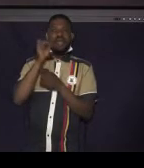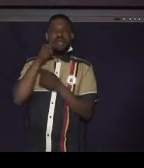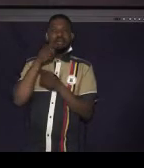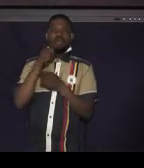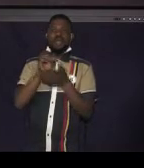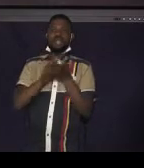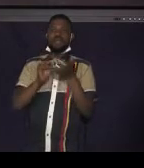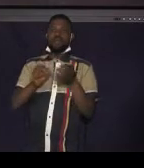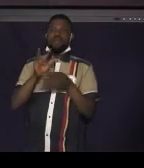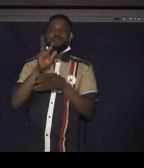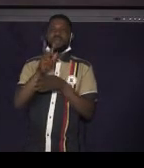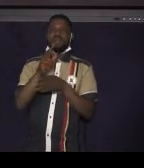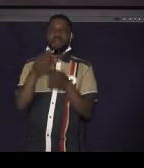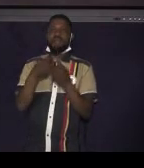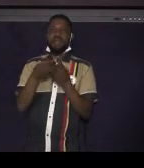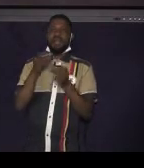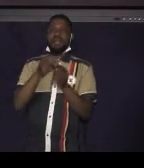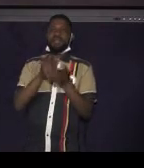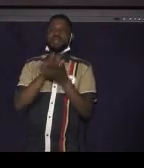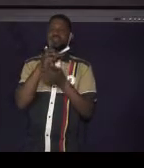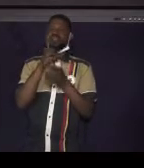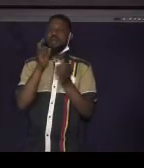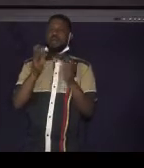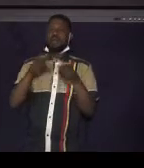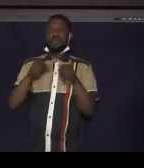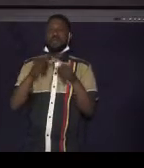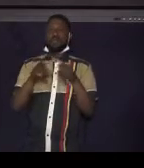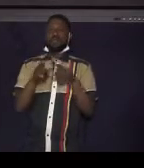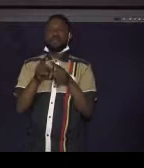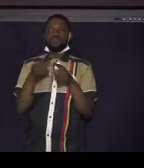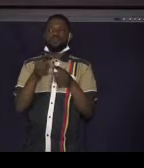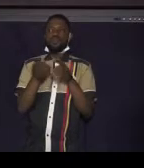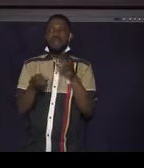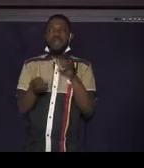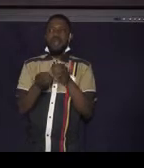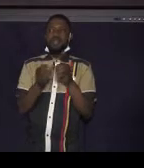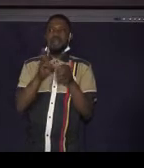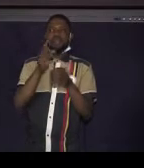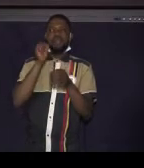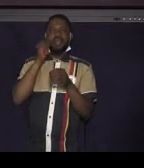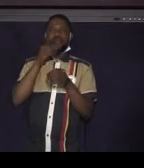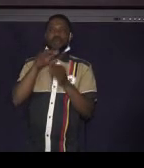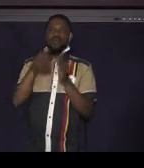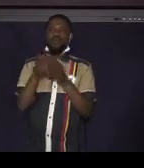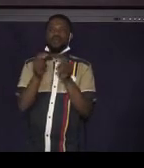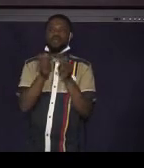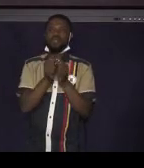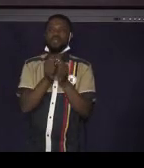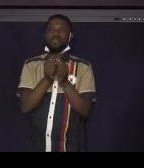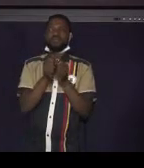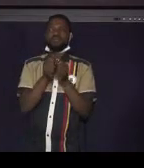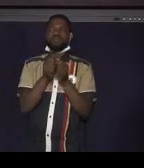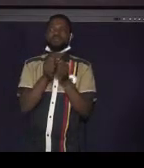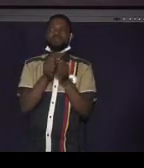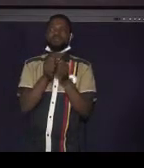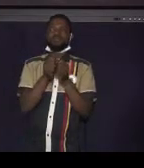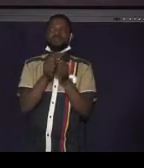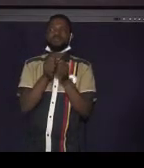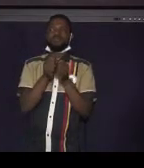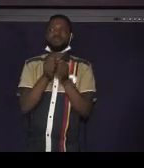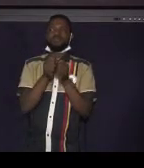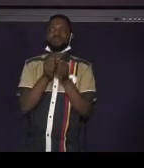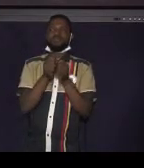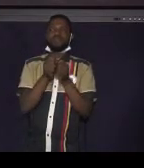3 bananas. Of course, that's not going to be possible. Then add 3 apples. So altogether, what do we have? Well, here it